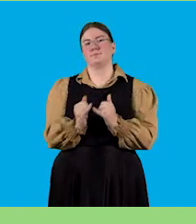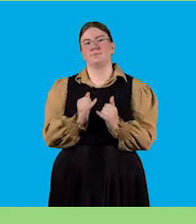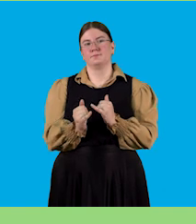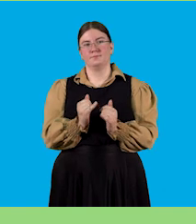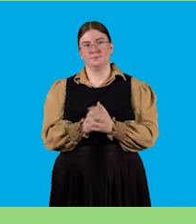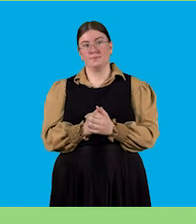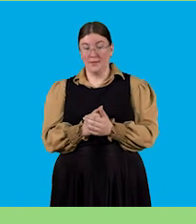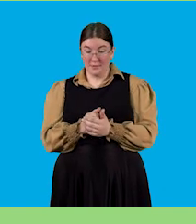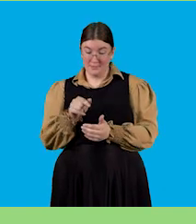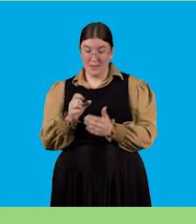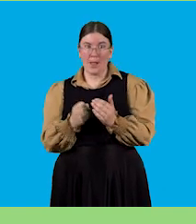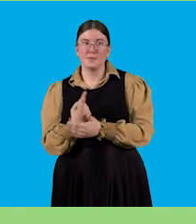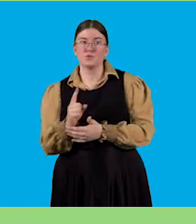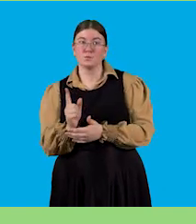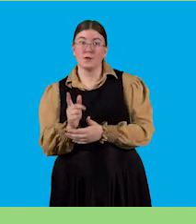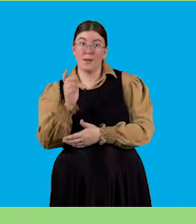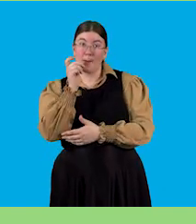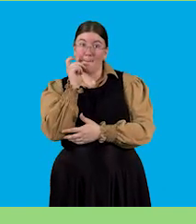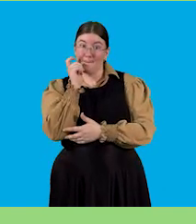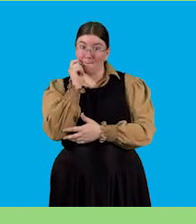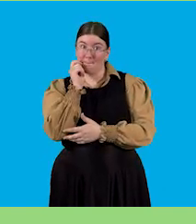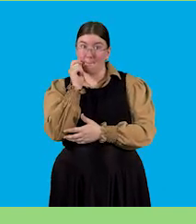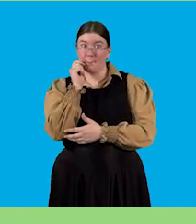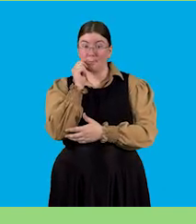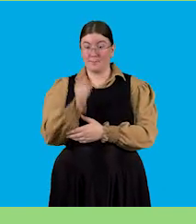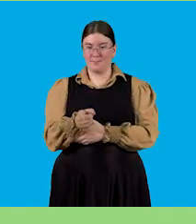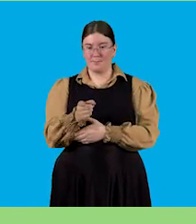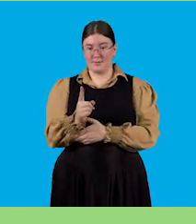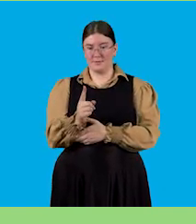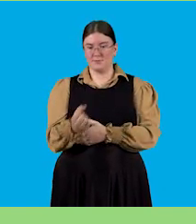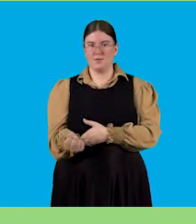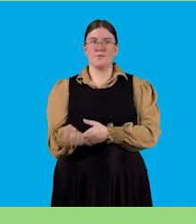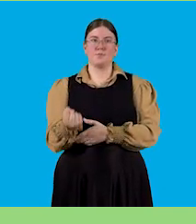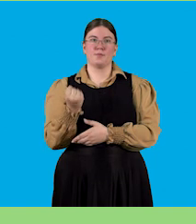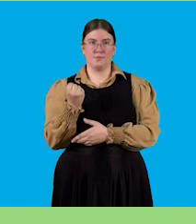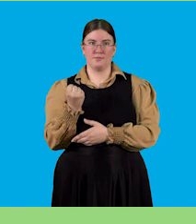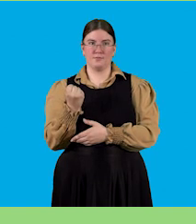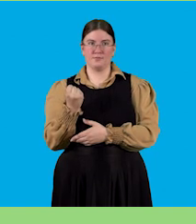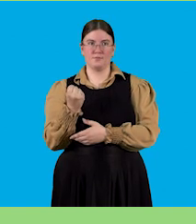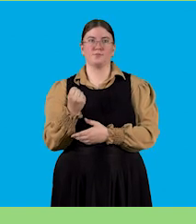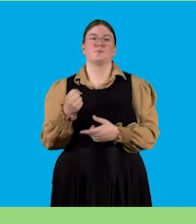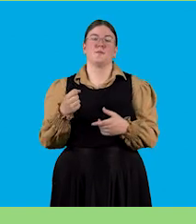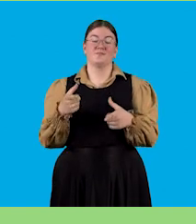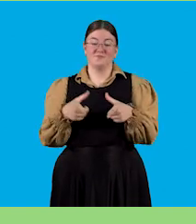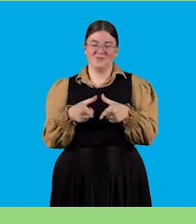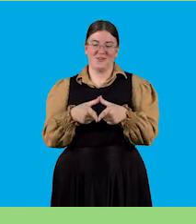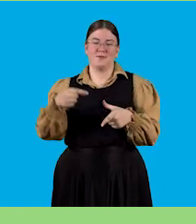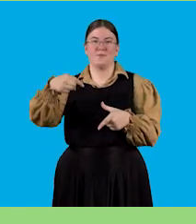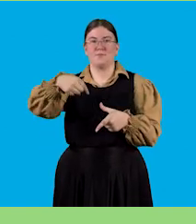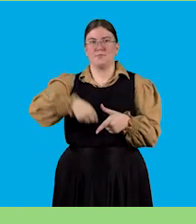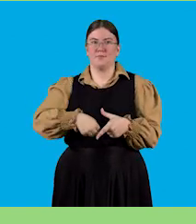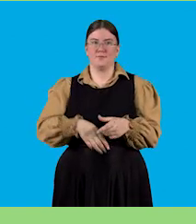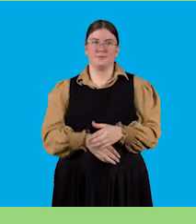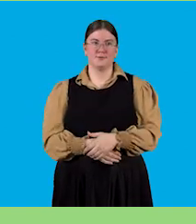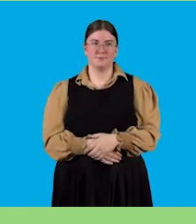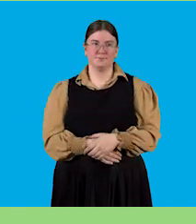What happens in this process is that the male's penis becomes erect and is placed inside the female's